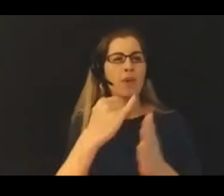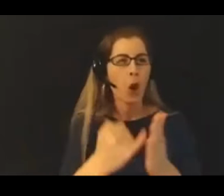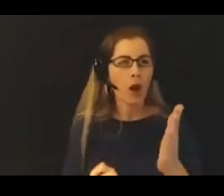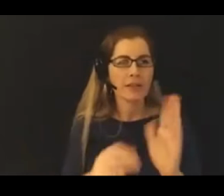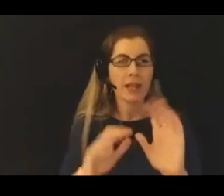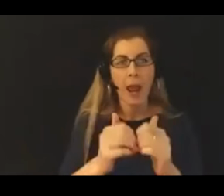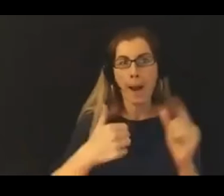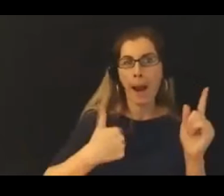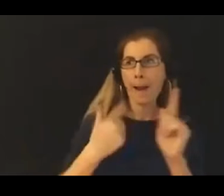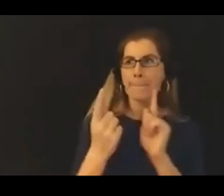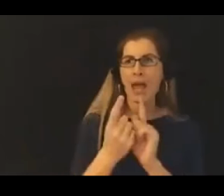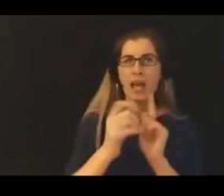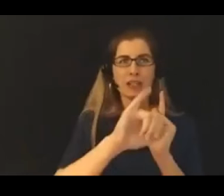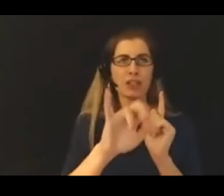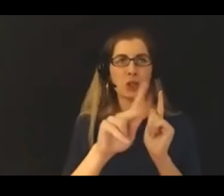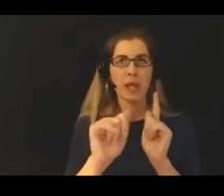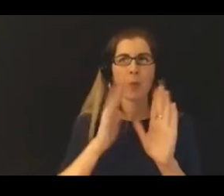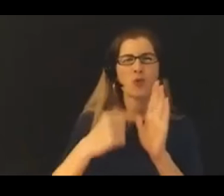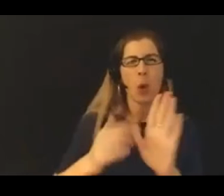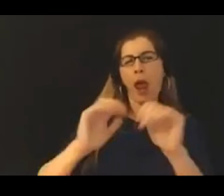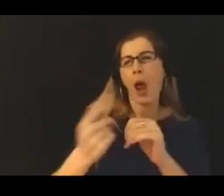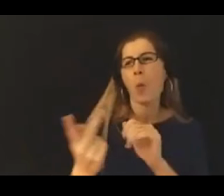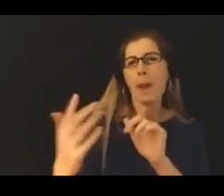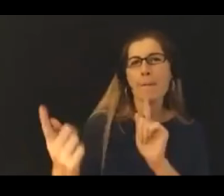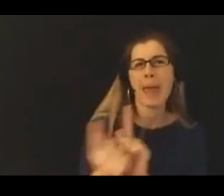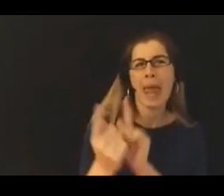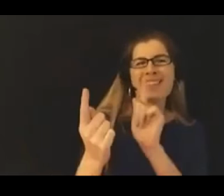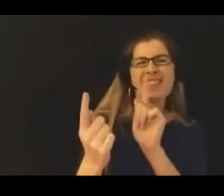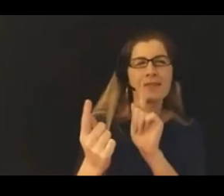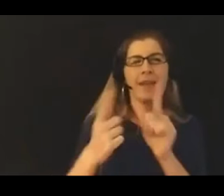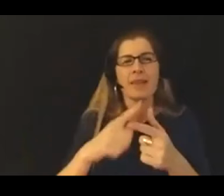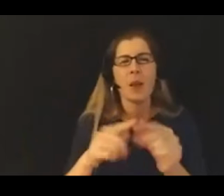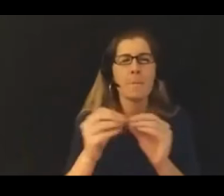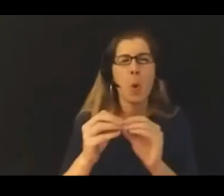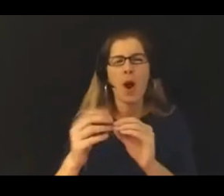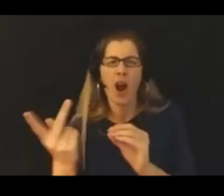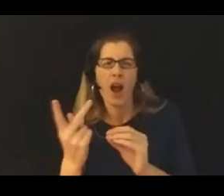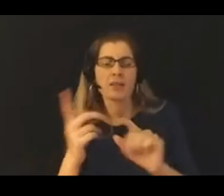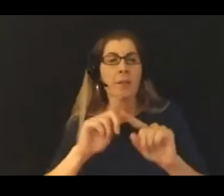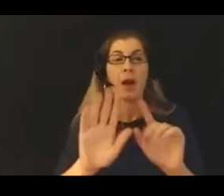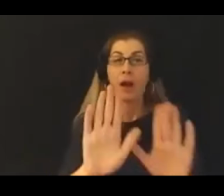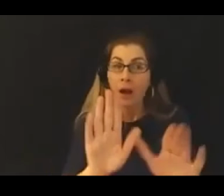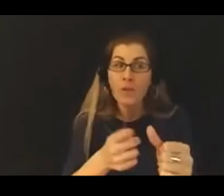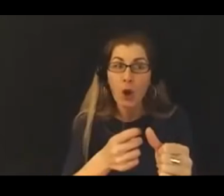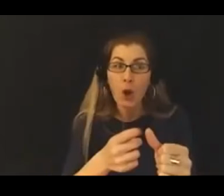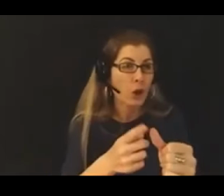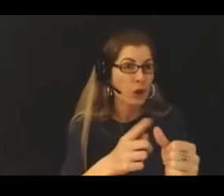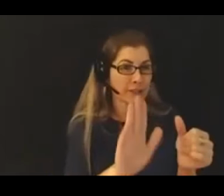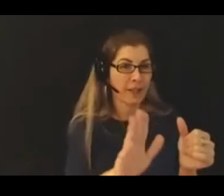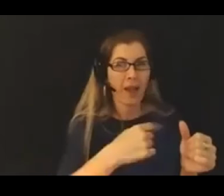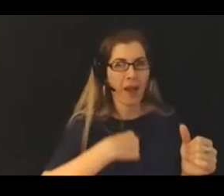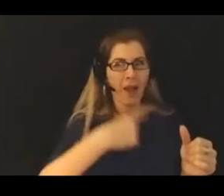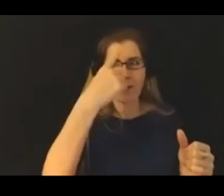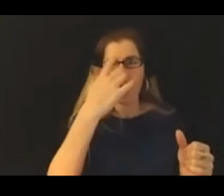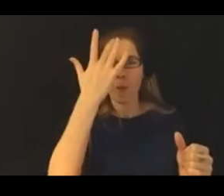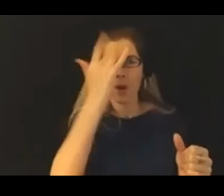each other, and kind of more on our journey together. But before we do that, I just thought that we could do